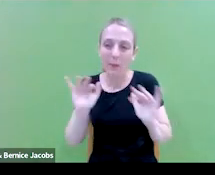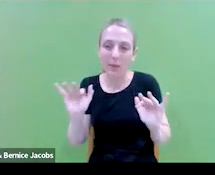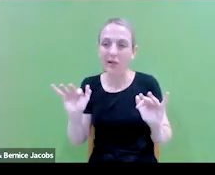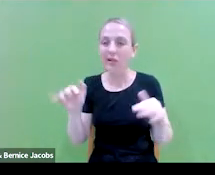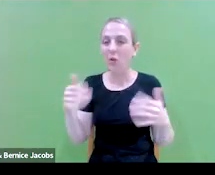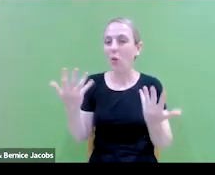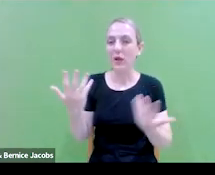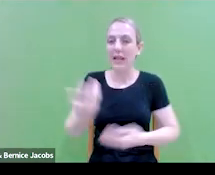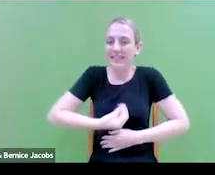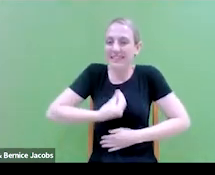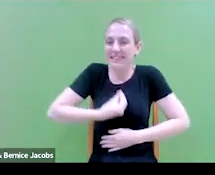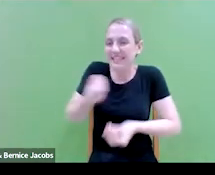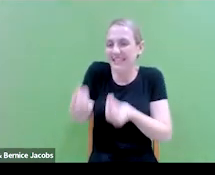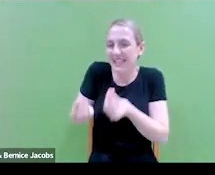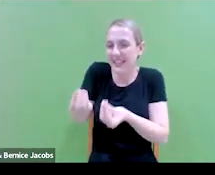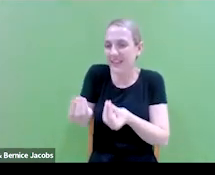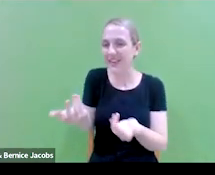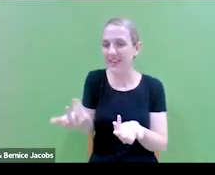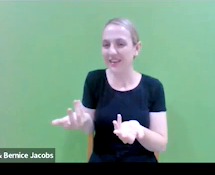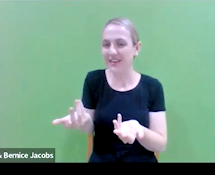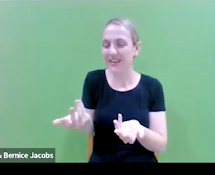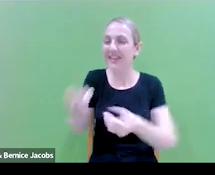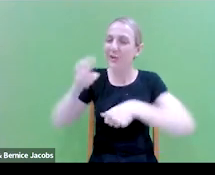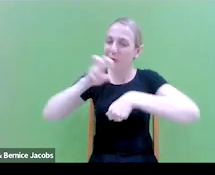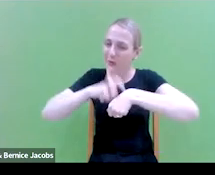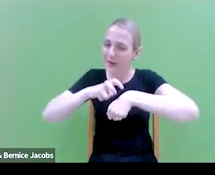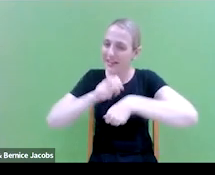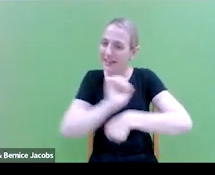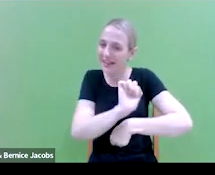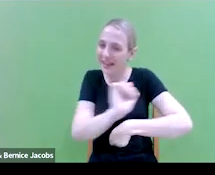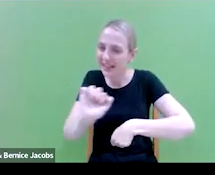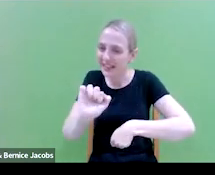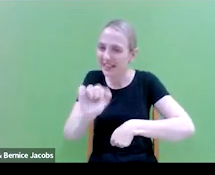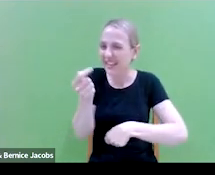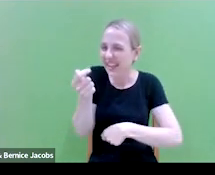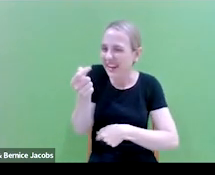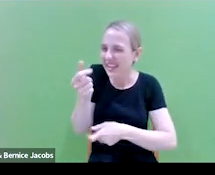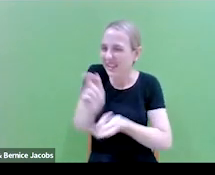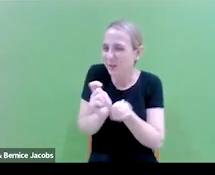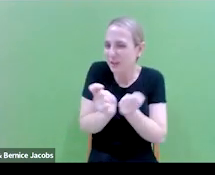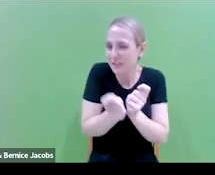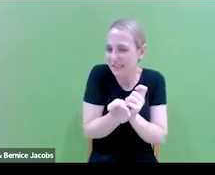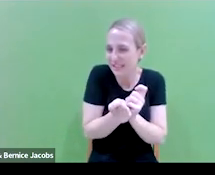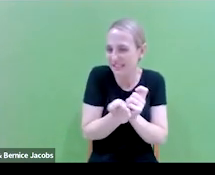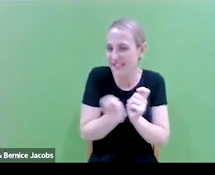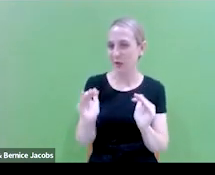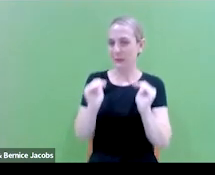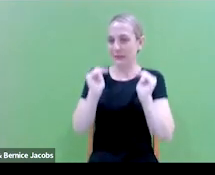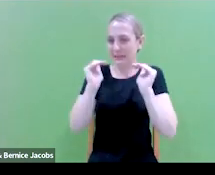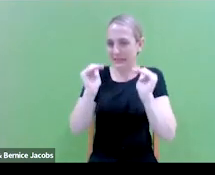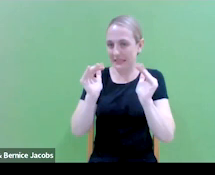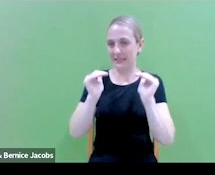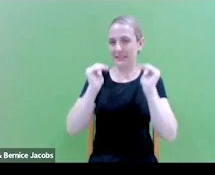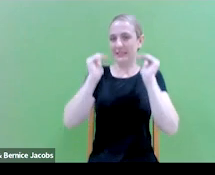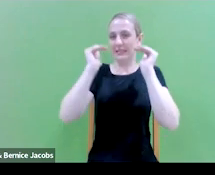young children in this. So the requirements of those users are really starting to change the higher we go up the pyramid. Once you